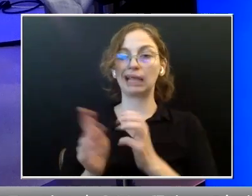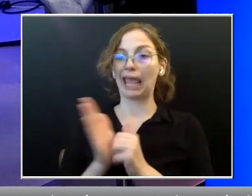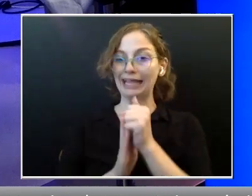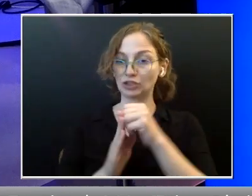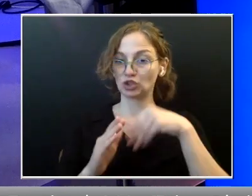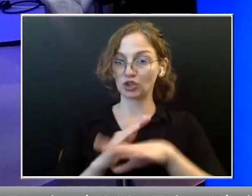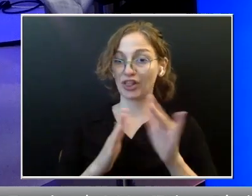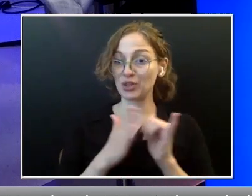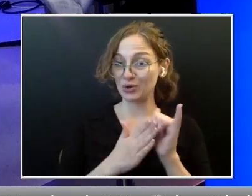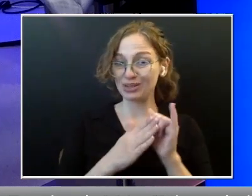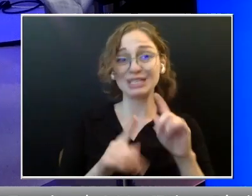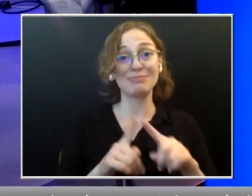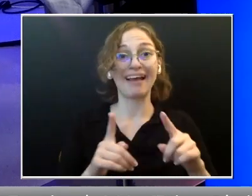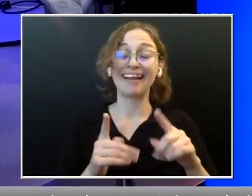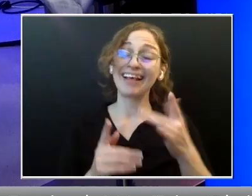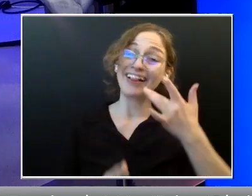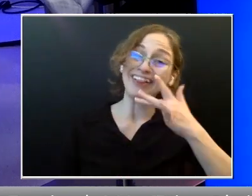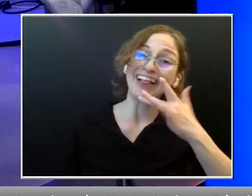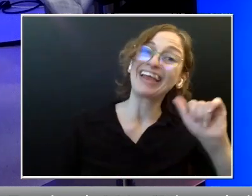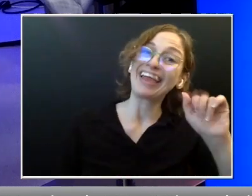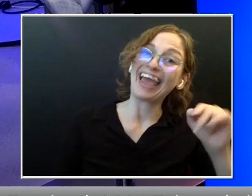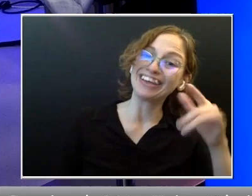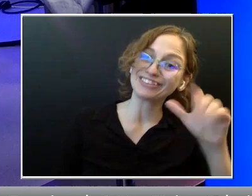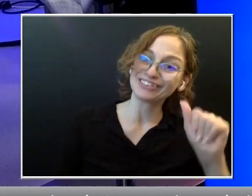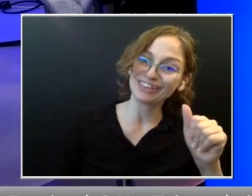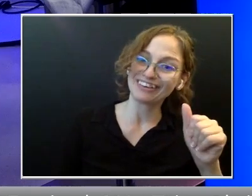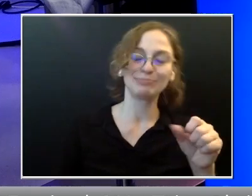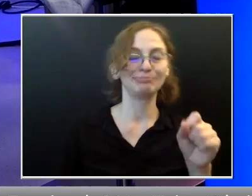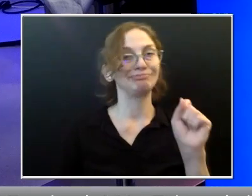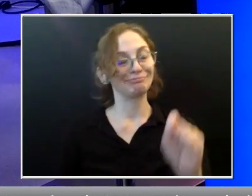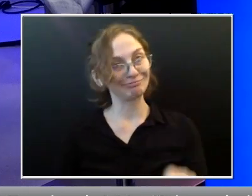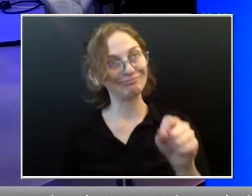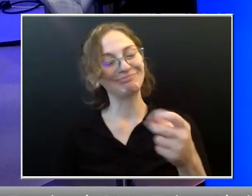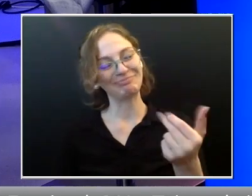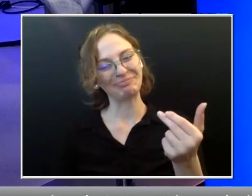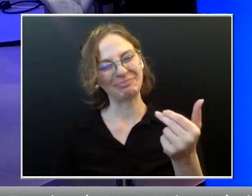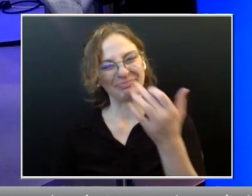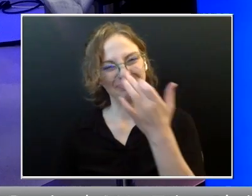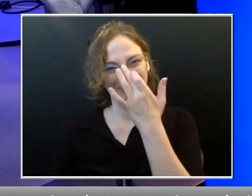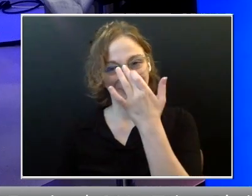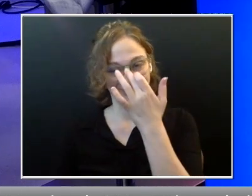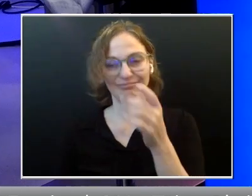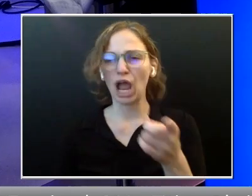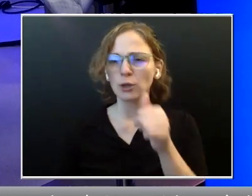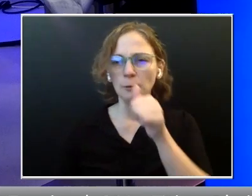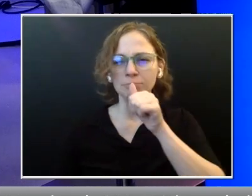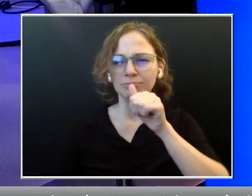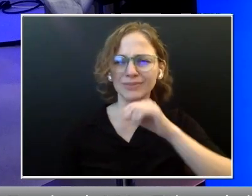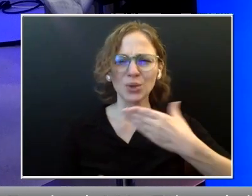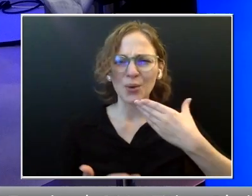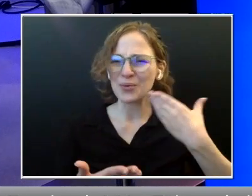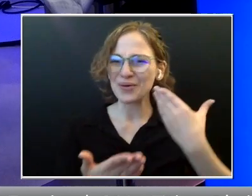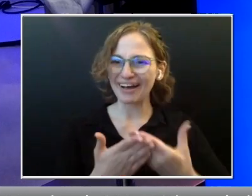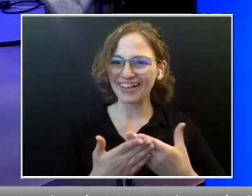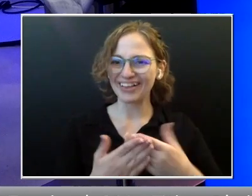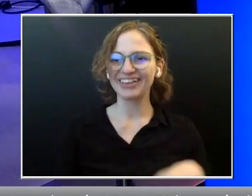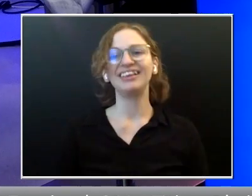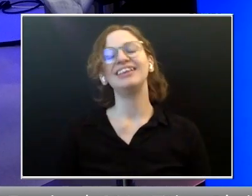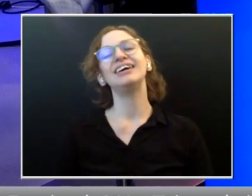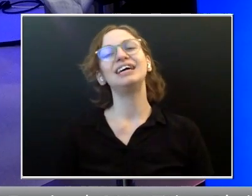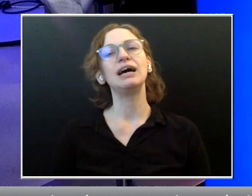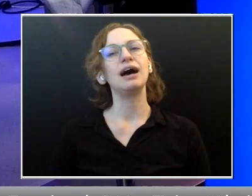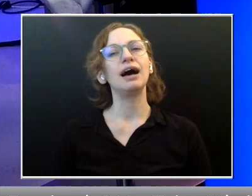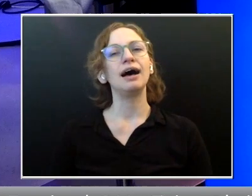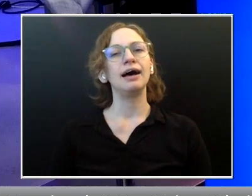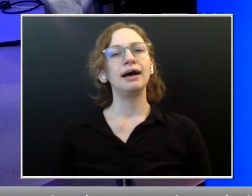of the draw, just the cards you were dealt. And you handled it so well. I have to ask you, that's